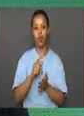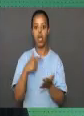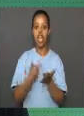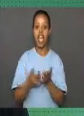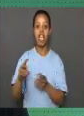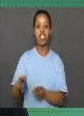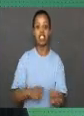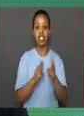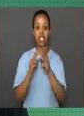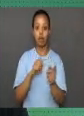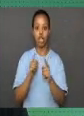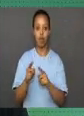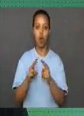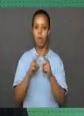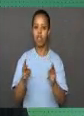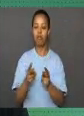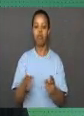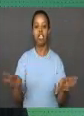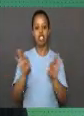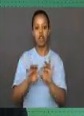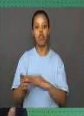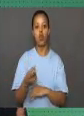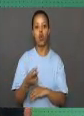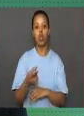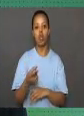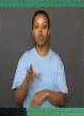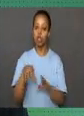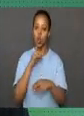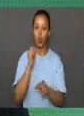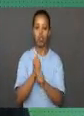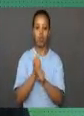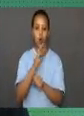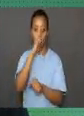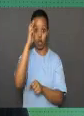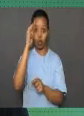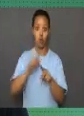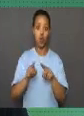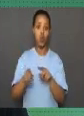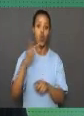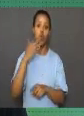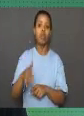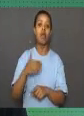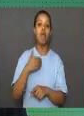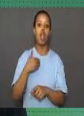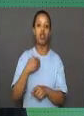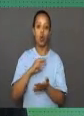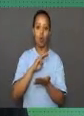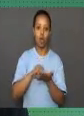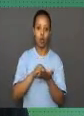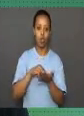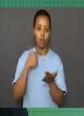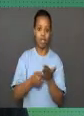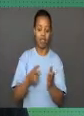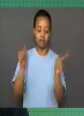is made to be very efficient because different pigment molecules in the